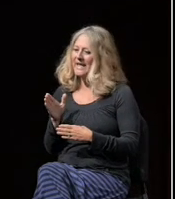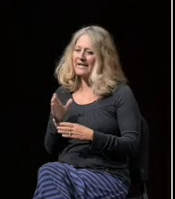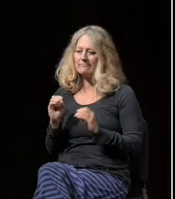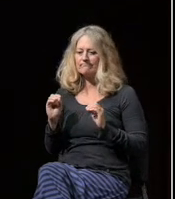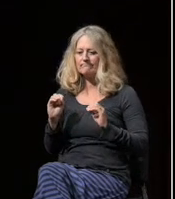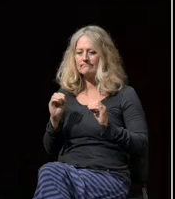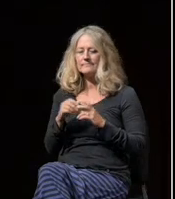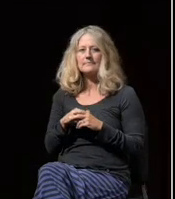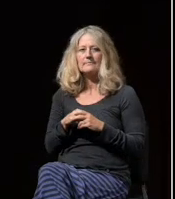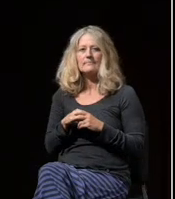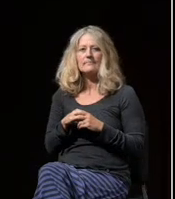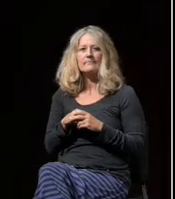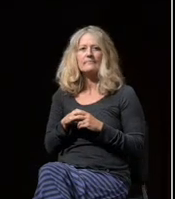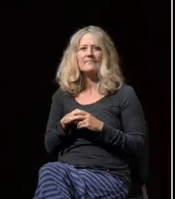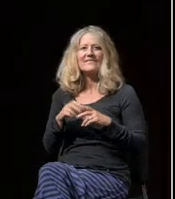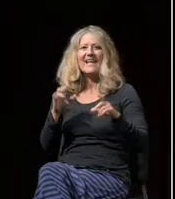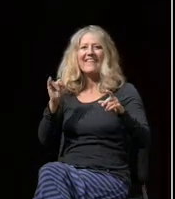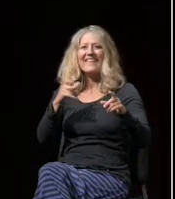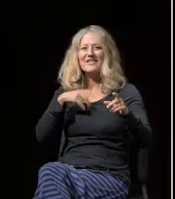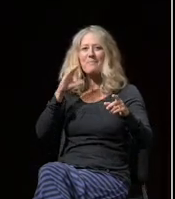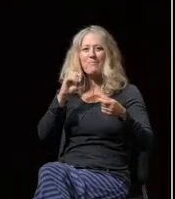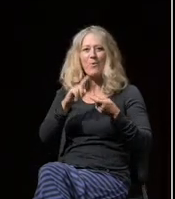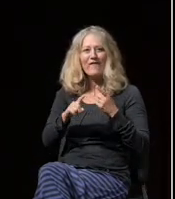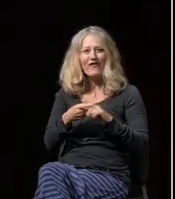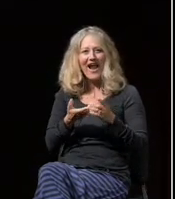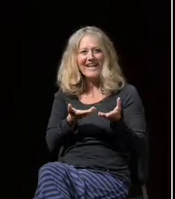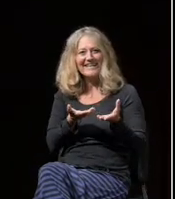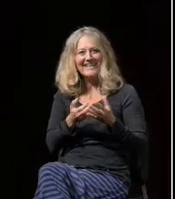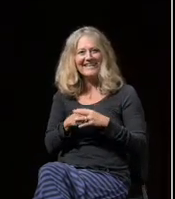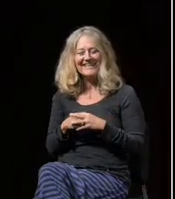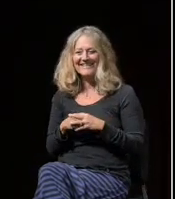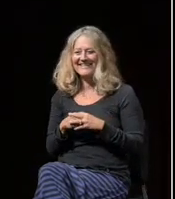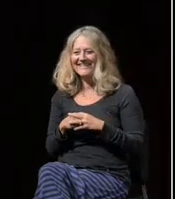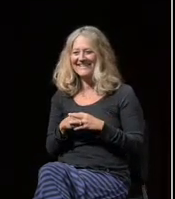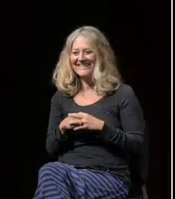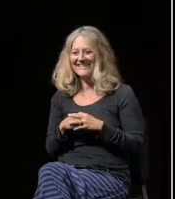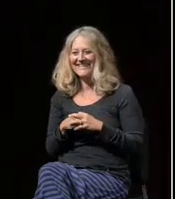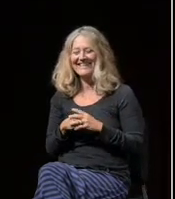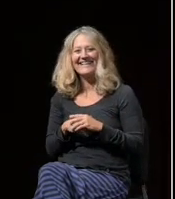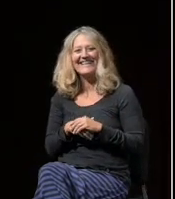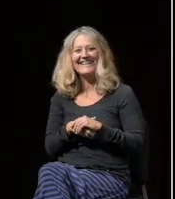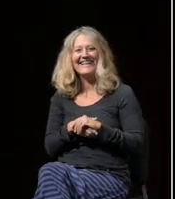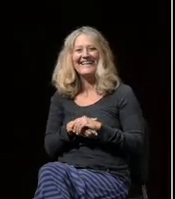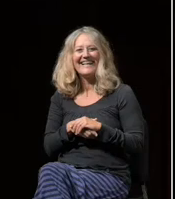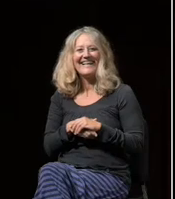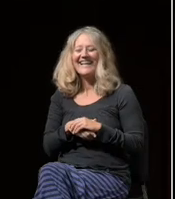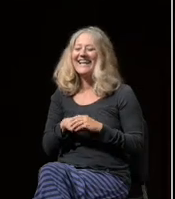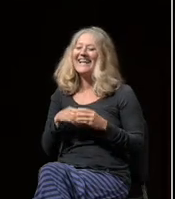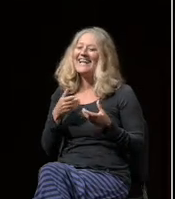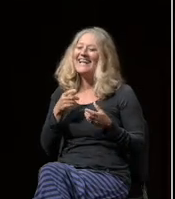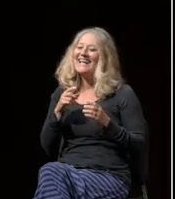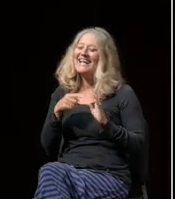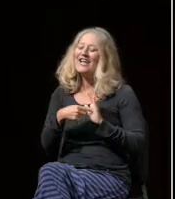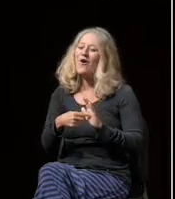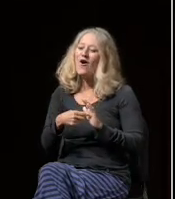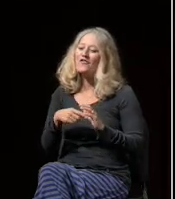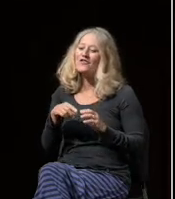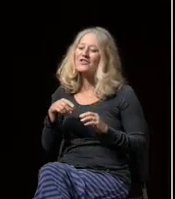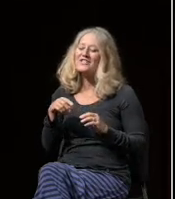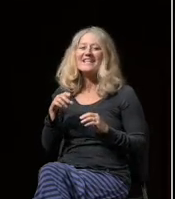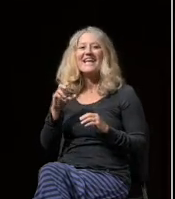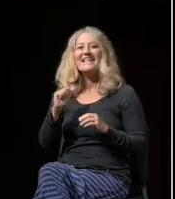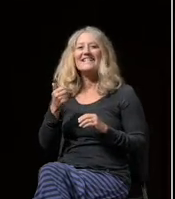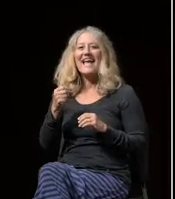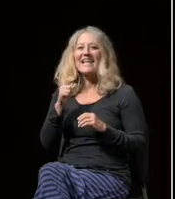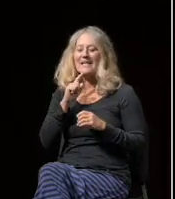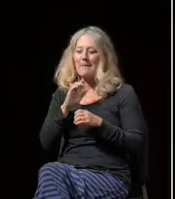let you take a look at a picture of my boyfriend right here. He offers these 10 commitments that if you're engaged